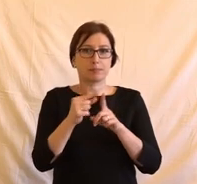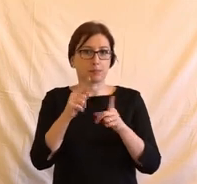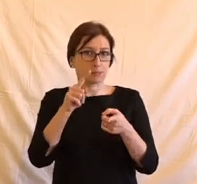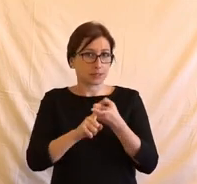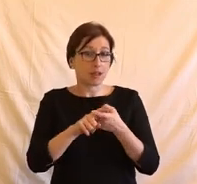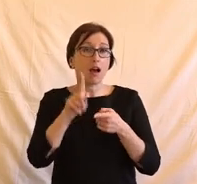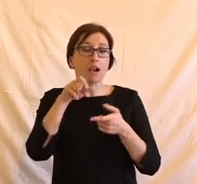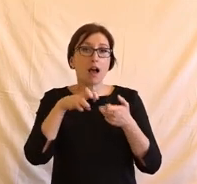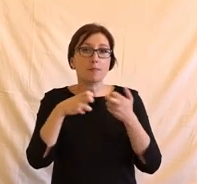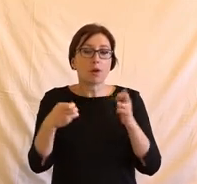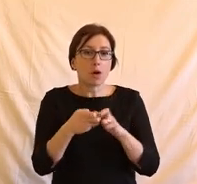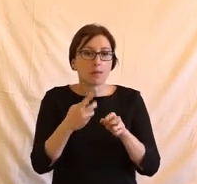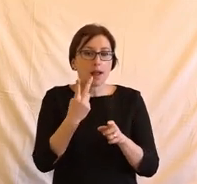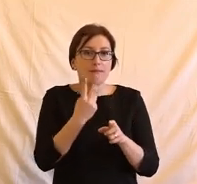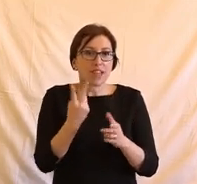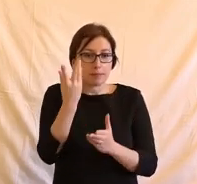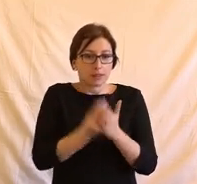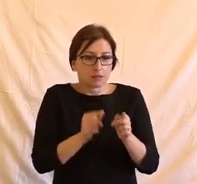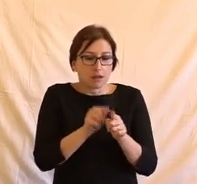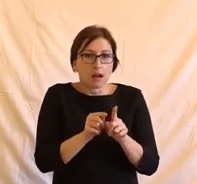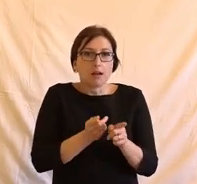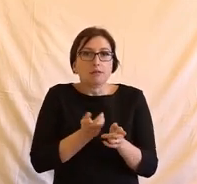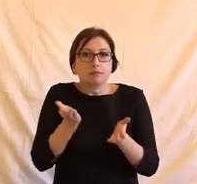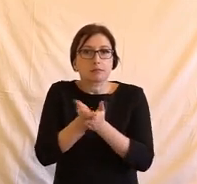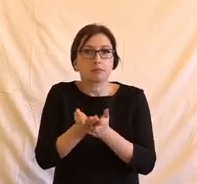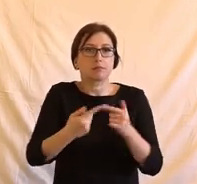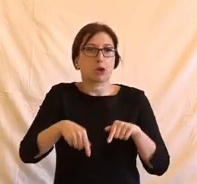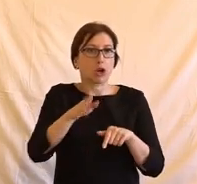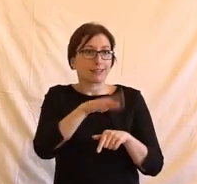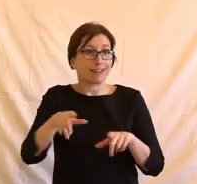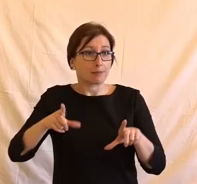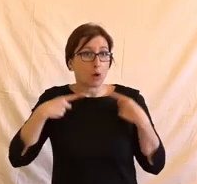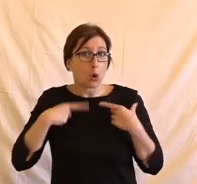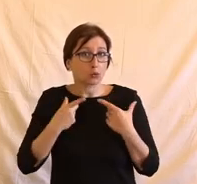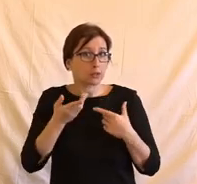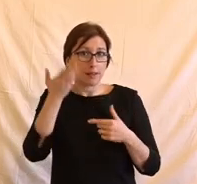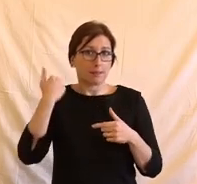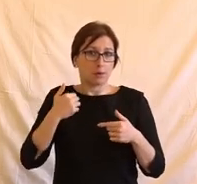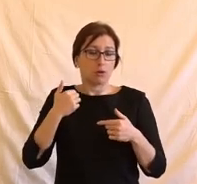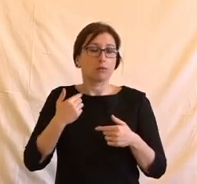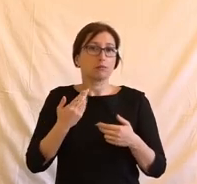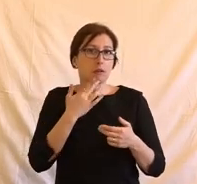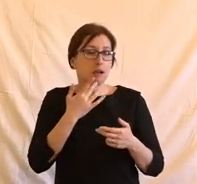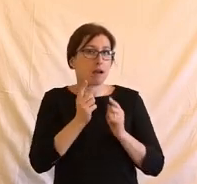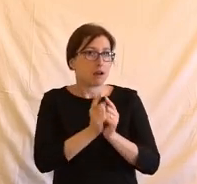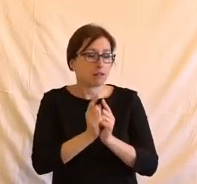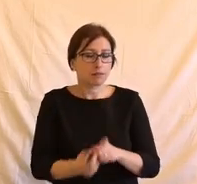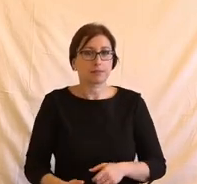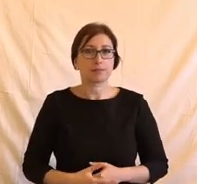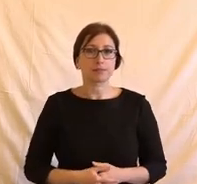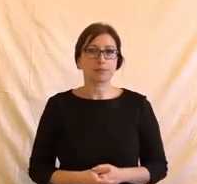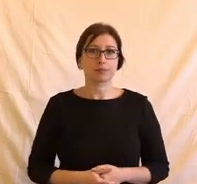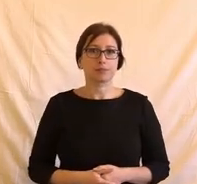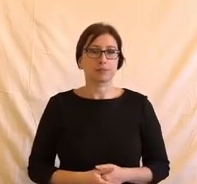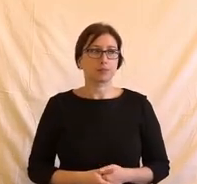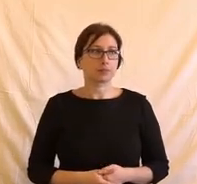tom, že nebylo jak zpřístupnit tuto aplikaci dětem. But with time, what's happened right now